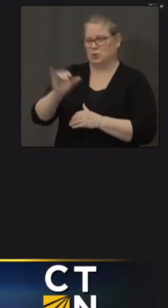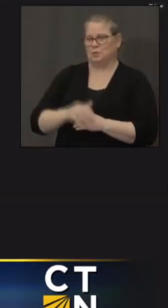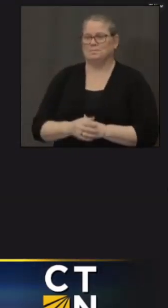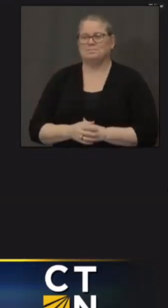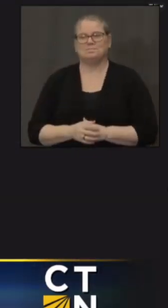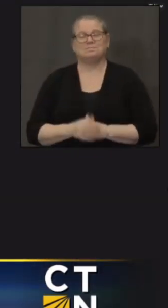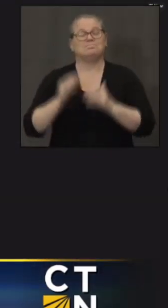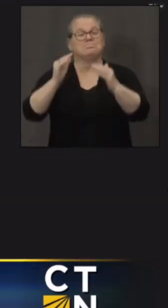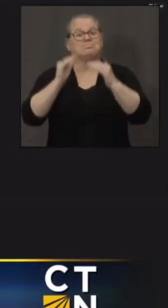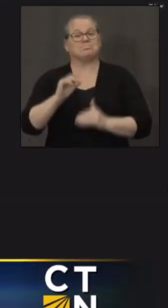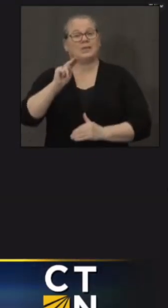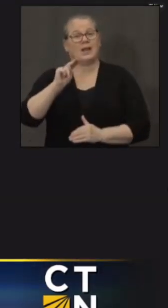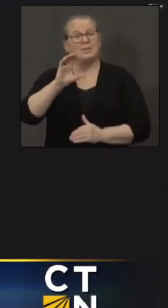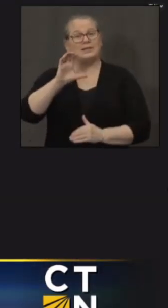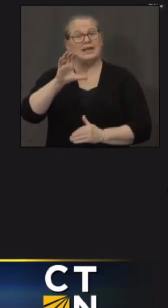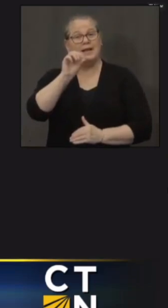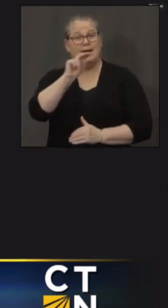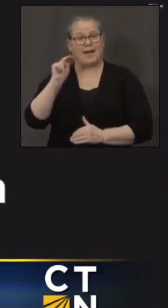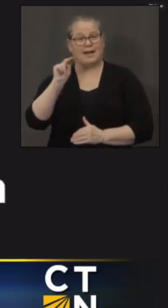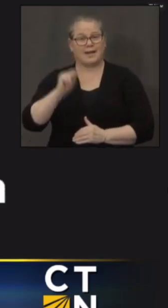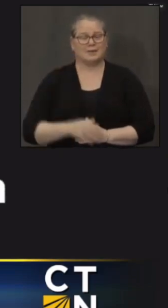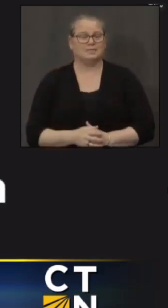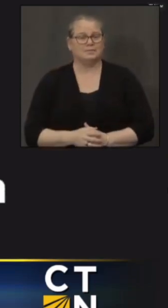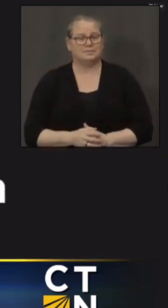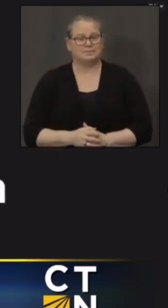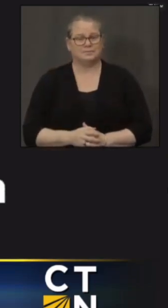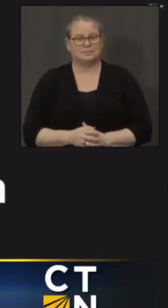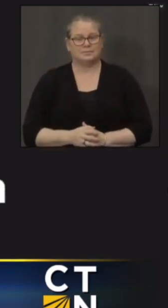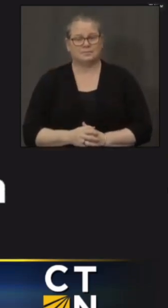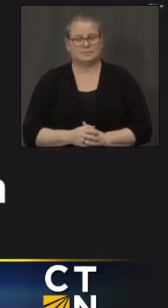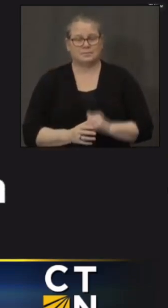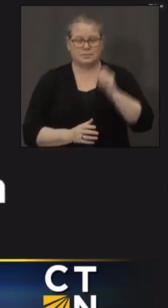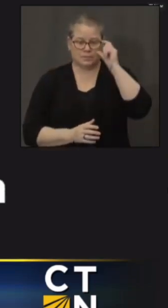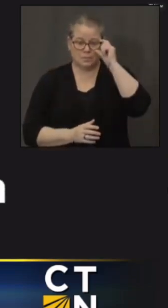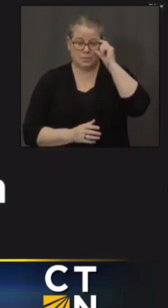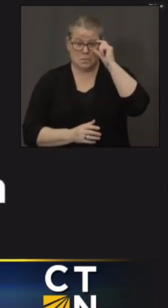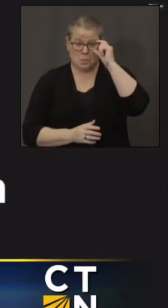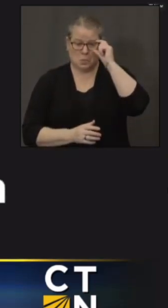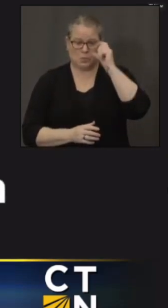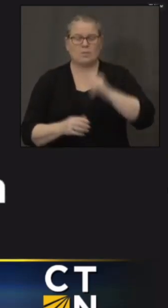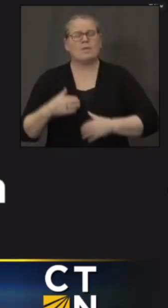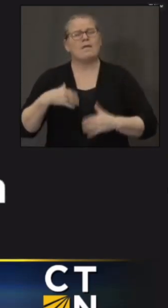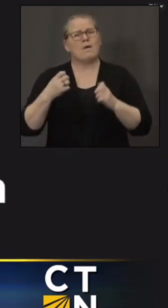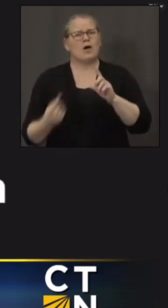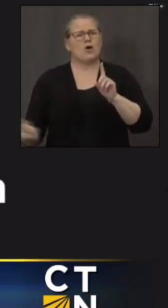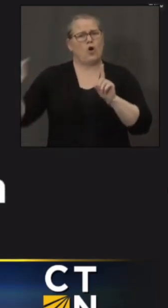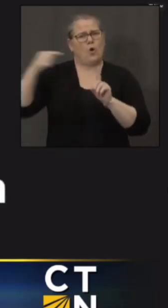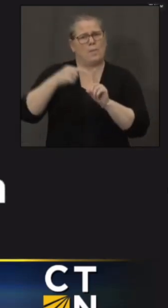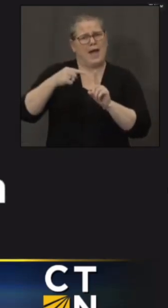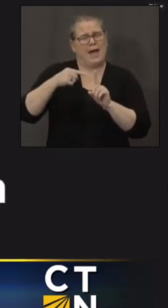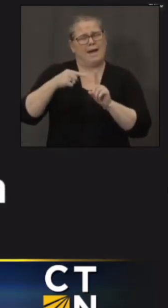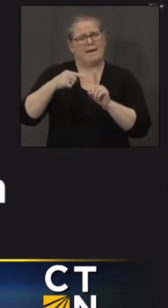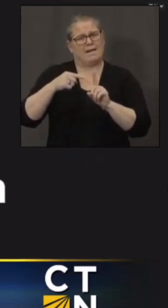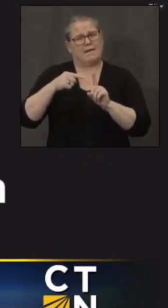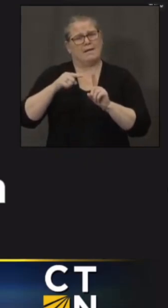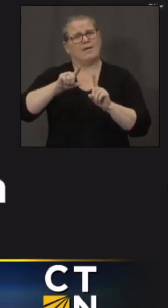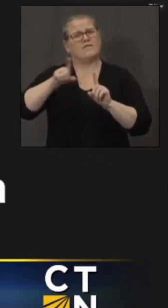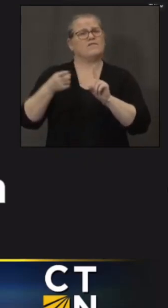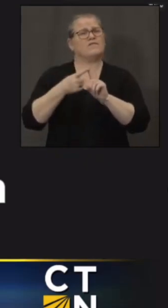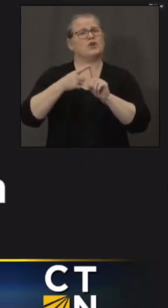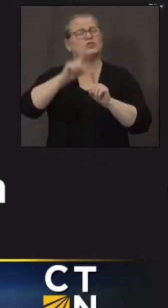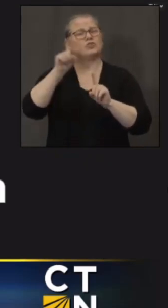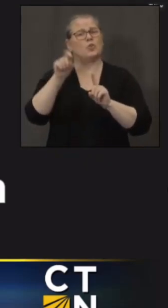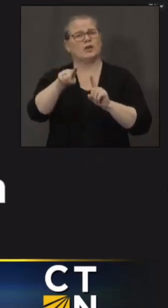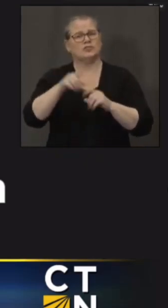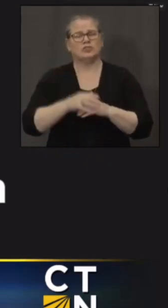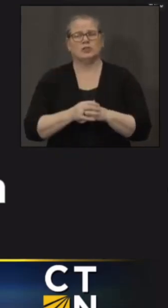NBC Connecticut. Hi, piggybacking on the first question, I'm wondering where all of this fine money goes.